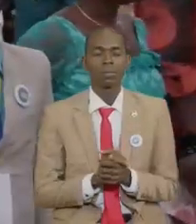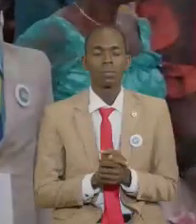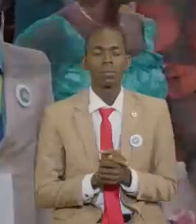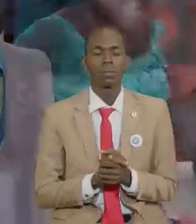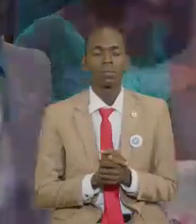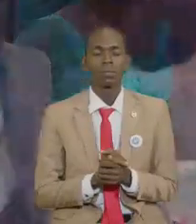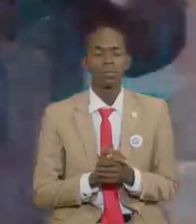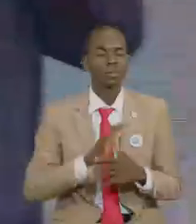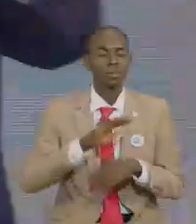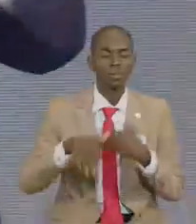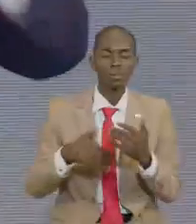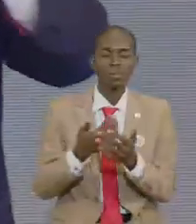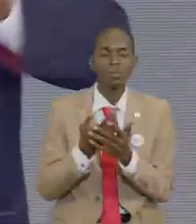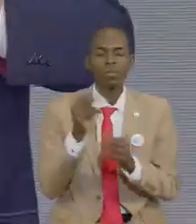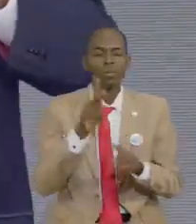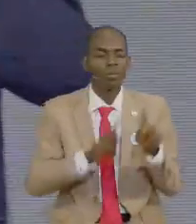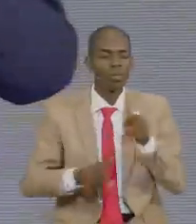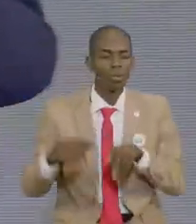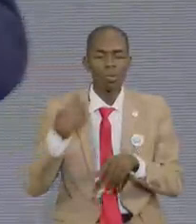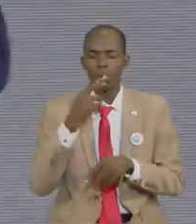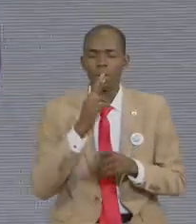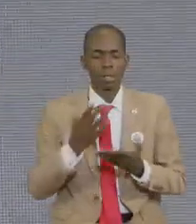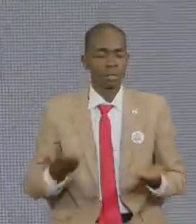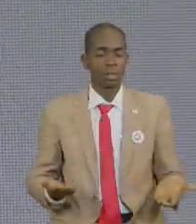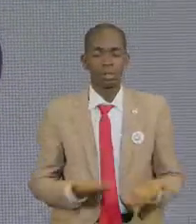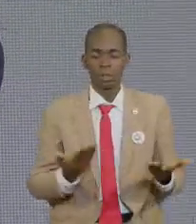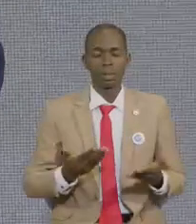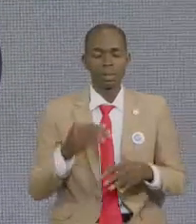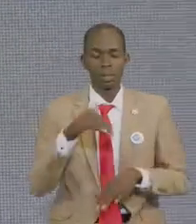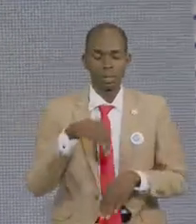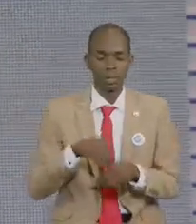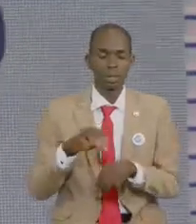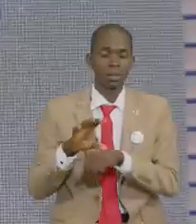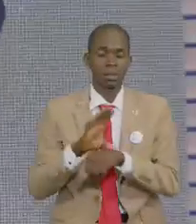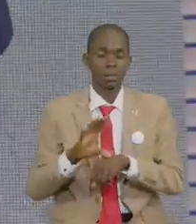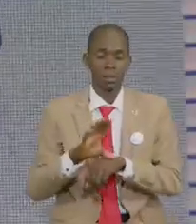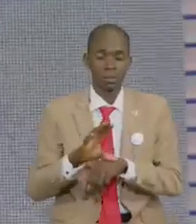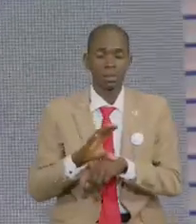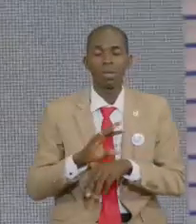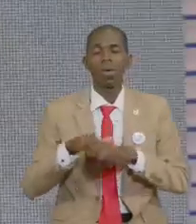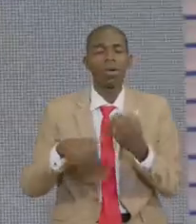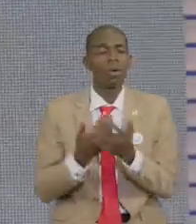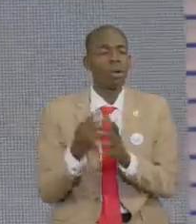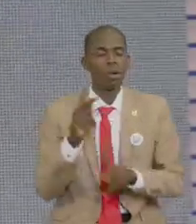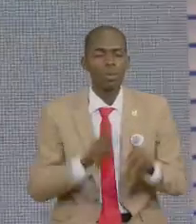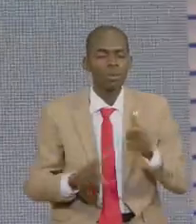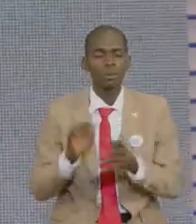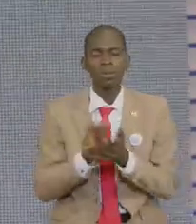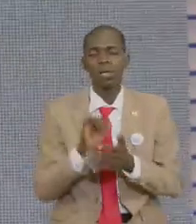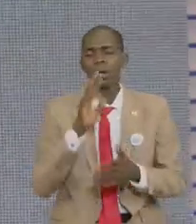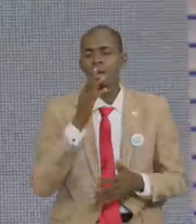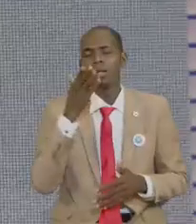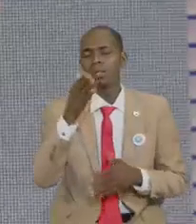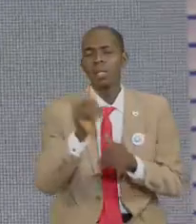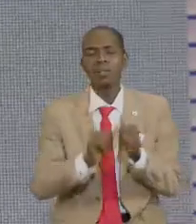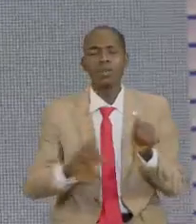All the people who are here at the Alpha location, all the people who are over all over the